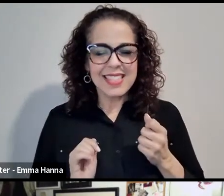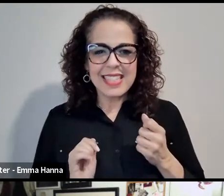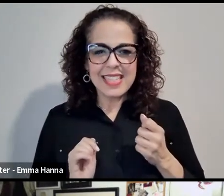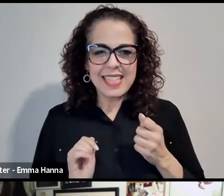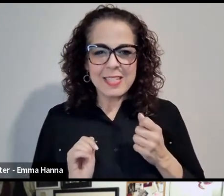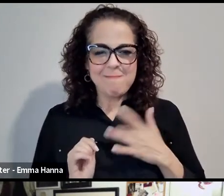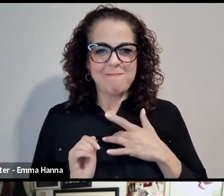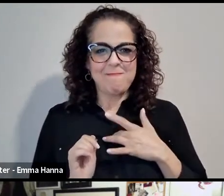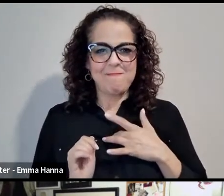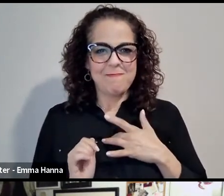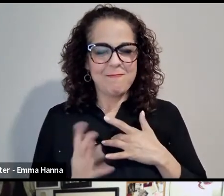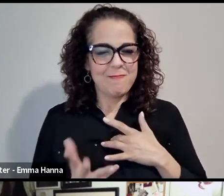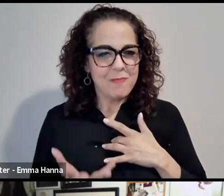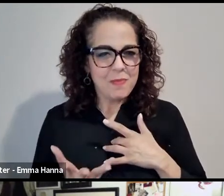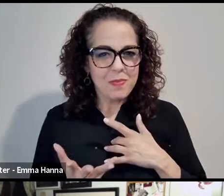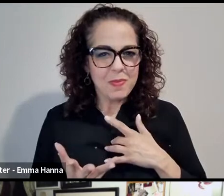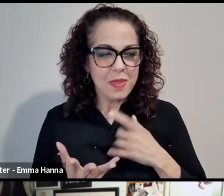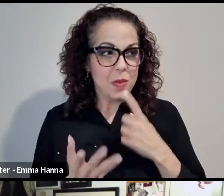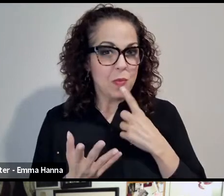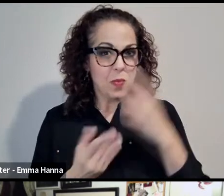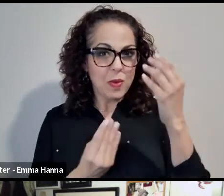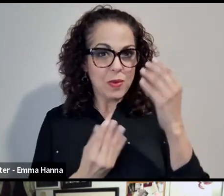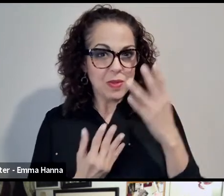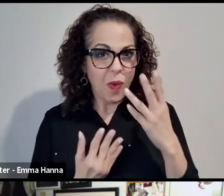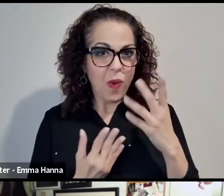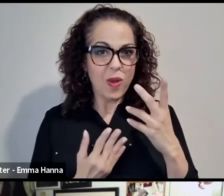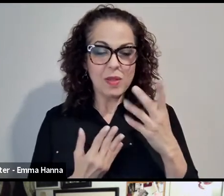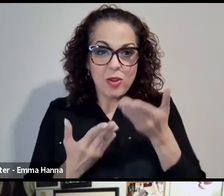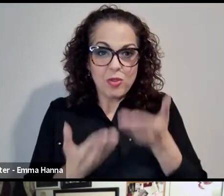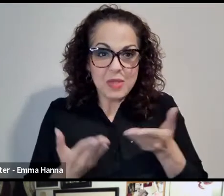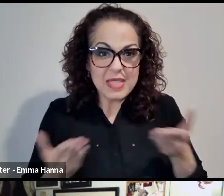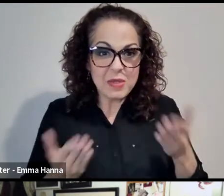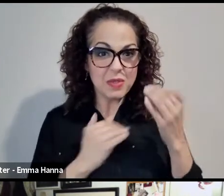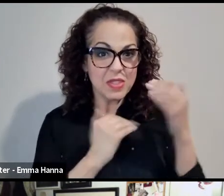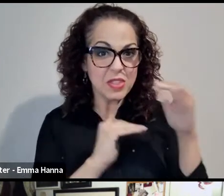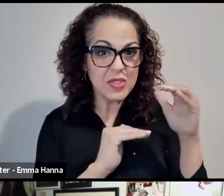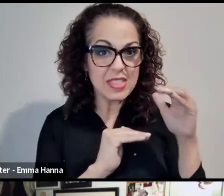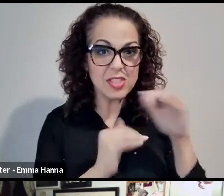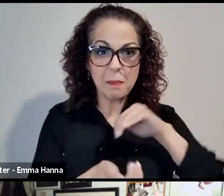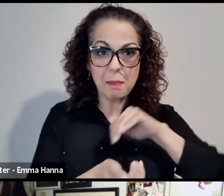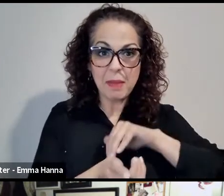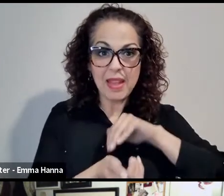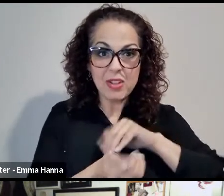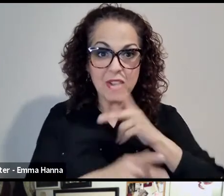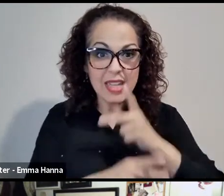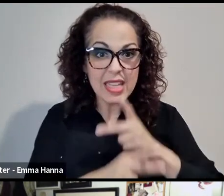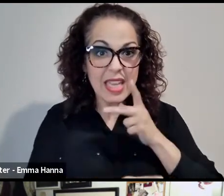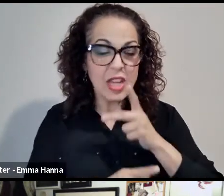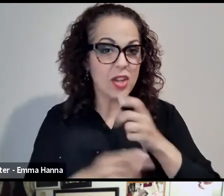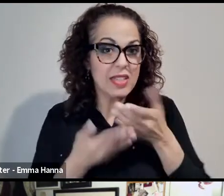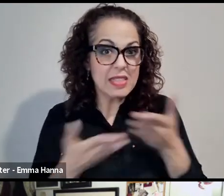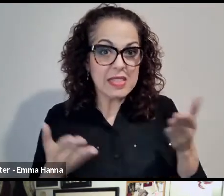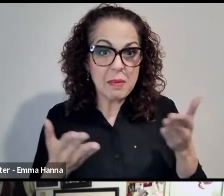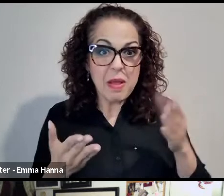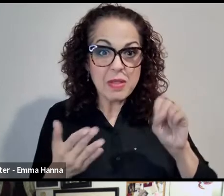about resource restriction and medical care restriction and supply guarding.